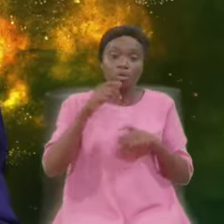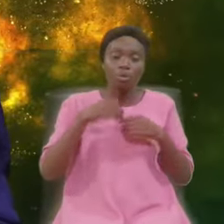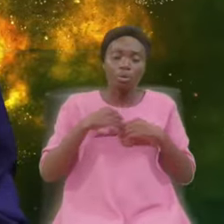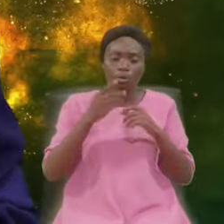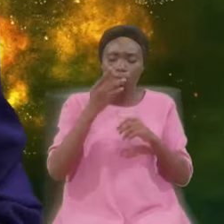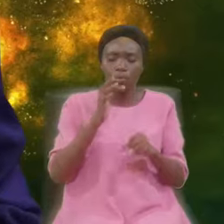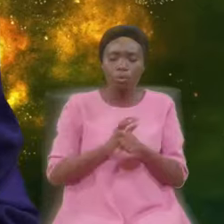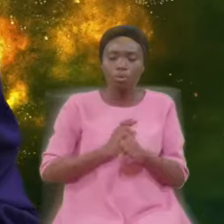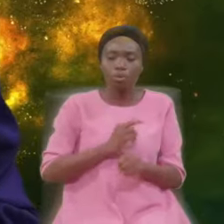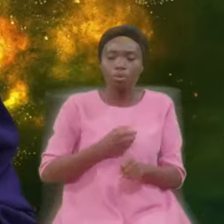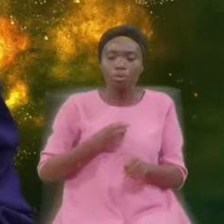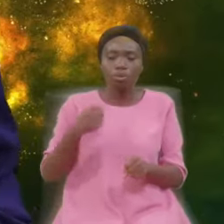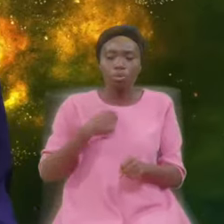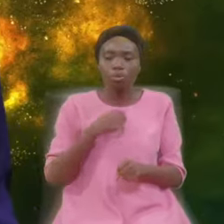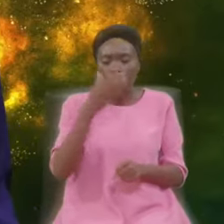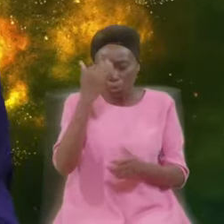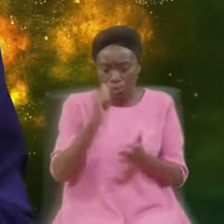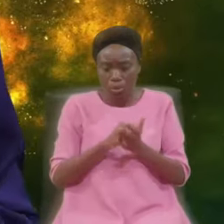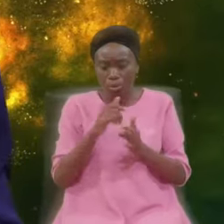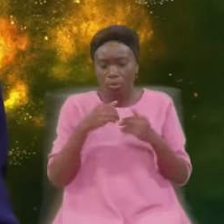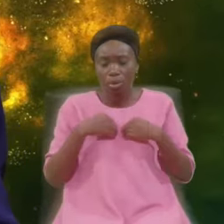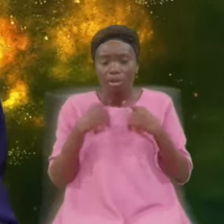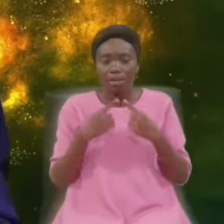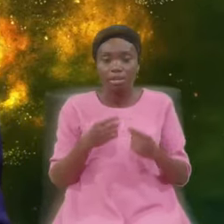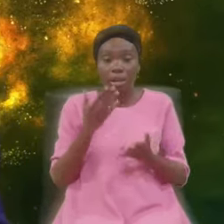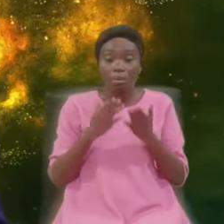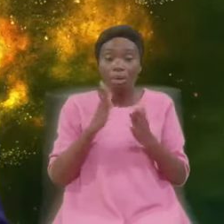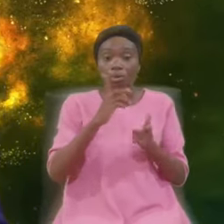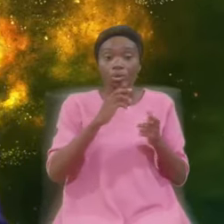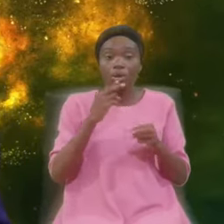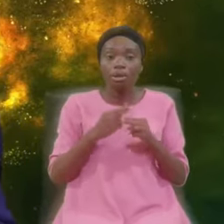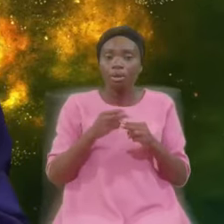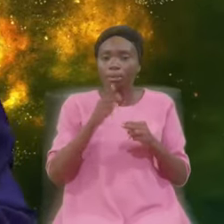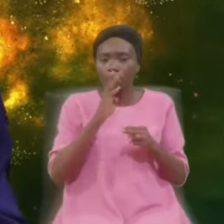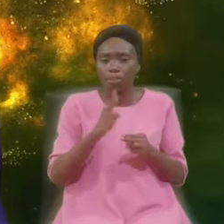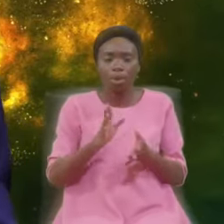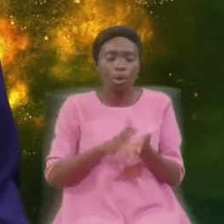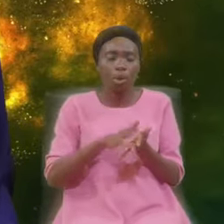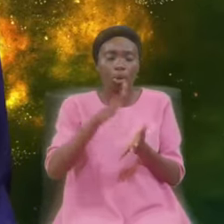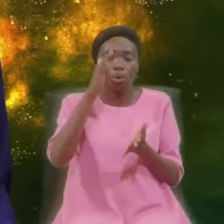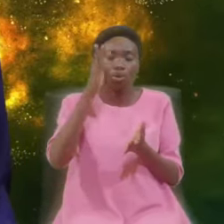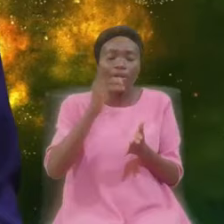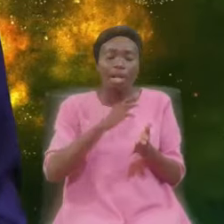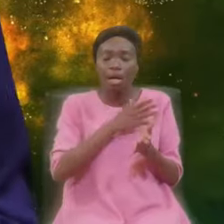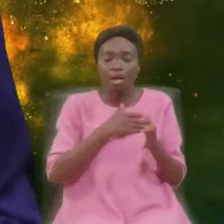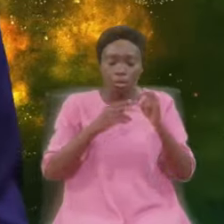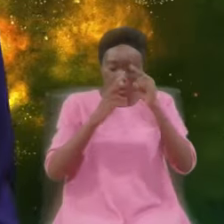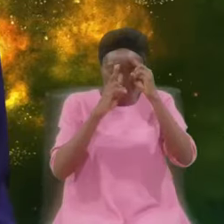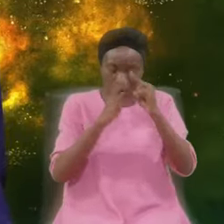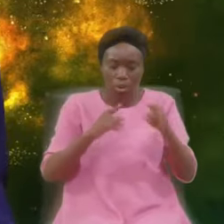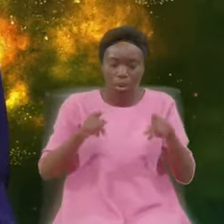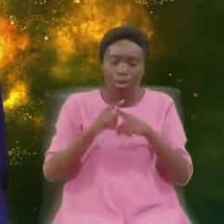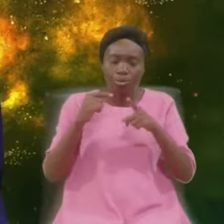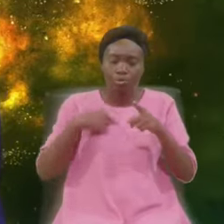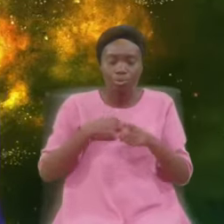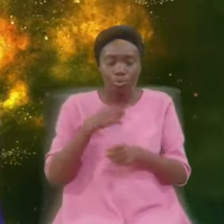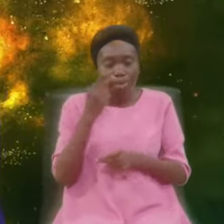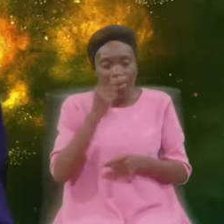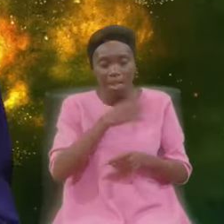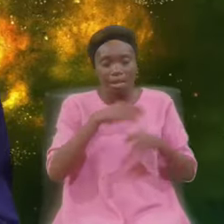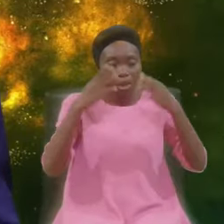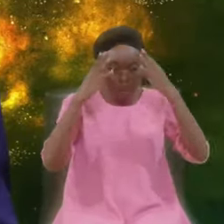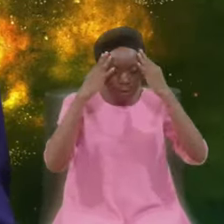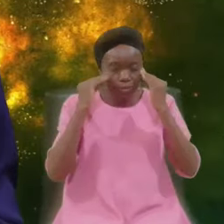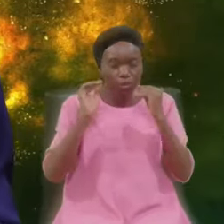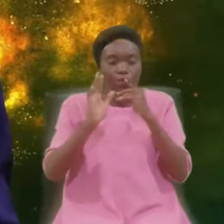we know that you have answered. May your name be honored and glorified as we see and experience your power